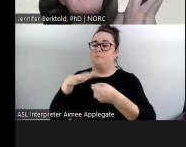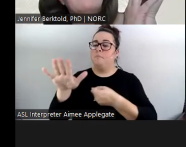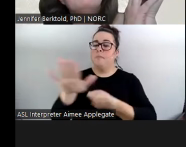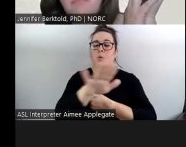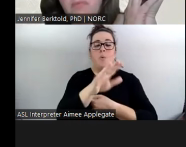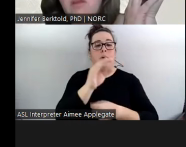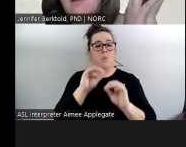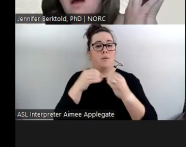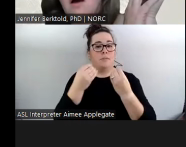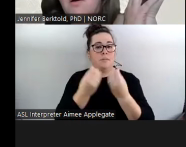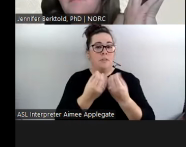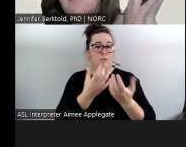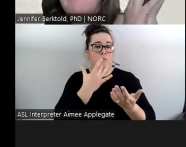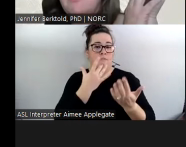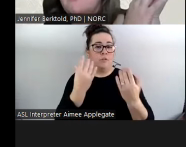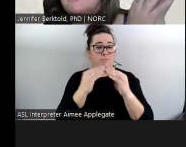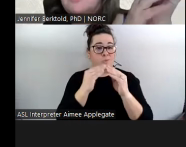a